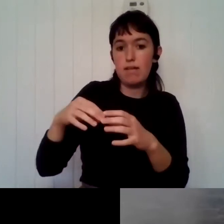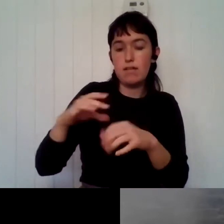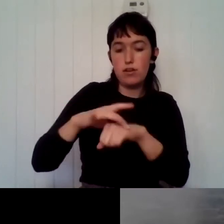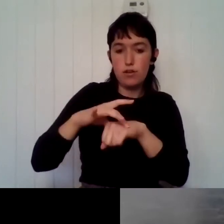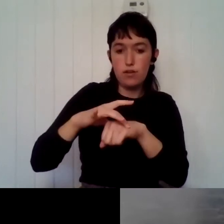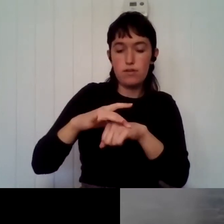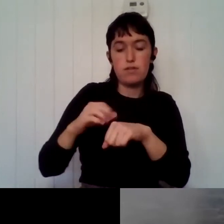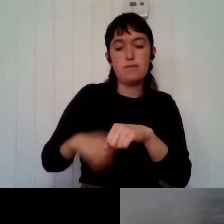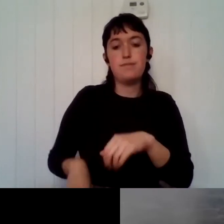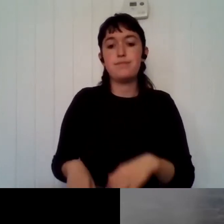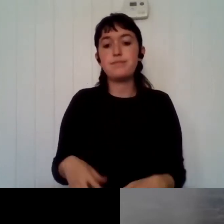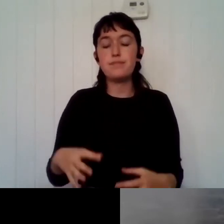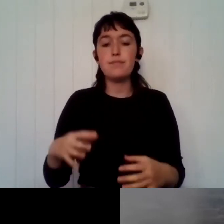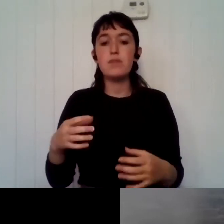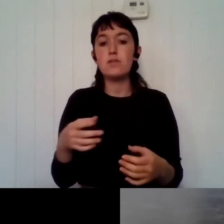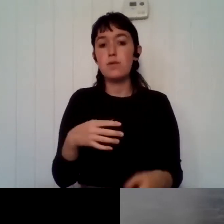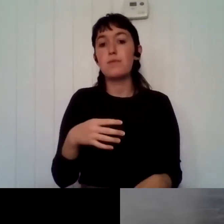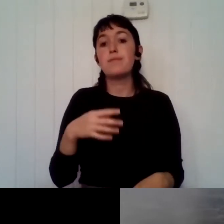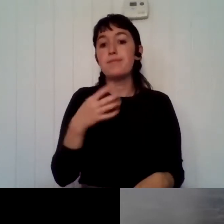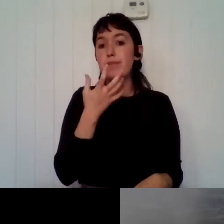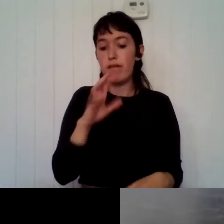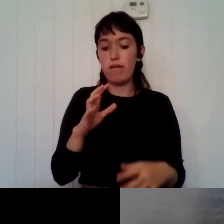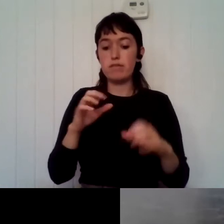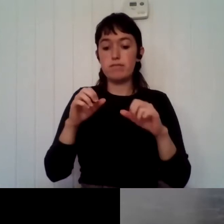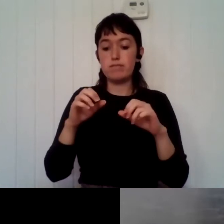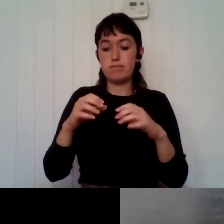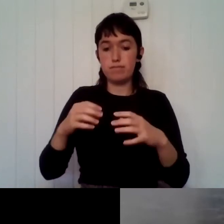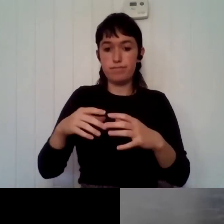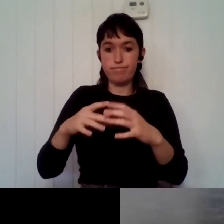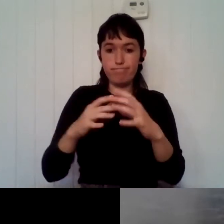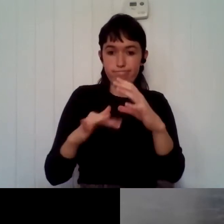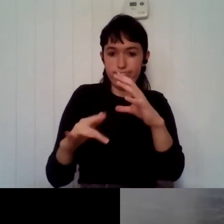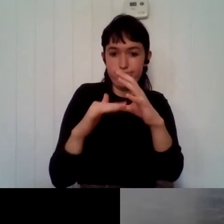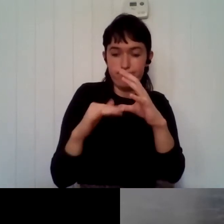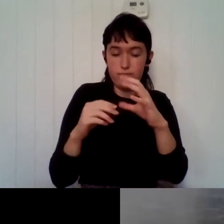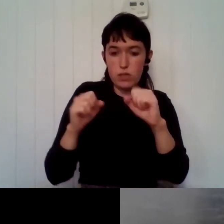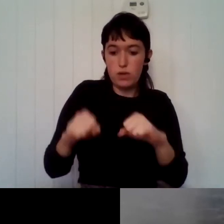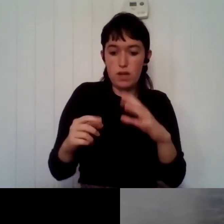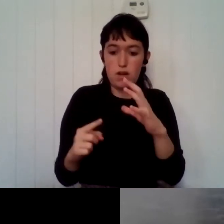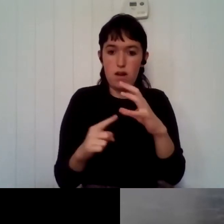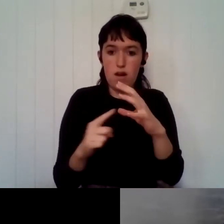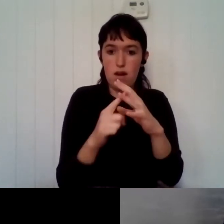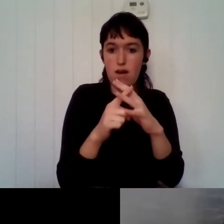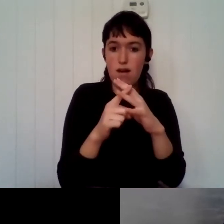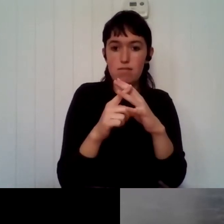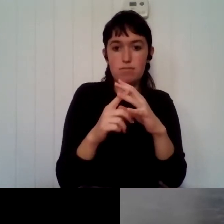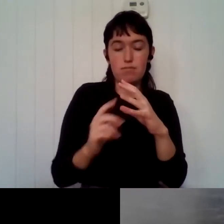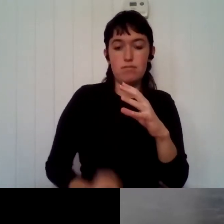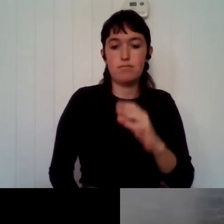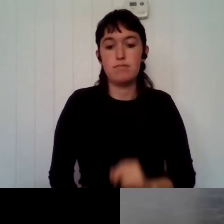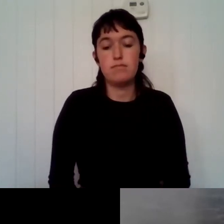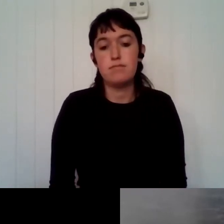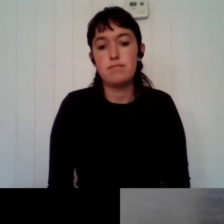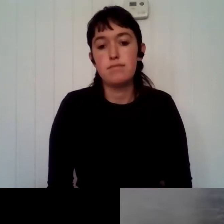up, basically. So maybe I will share my screen really quickly to see if I